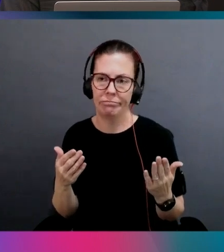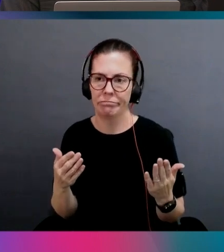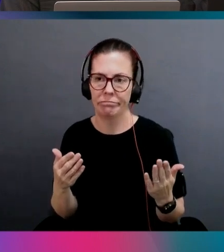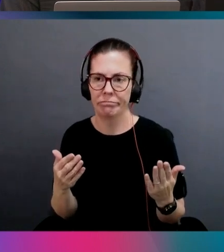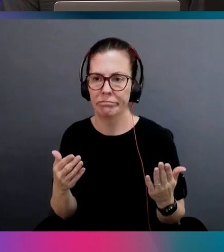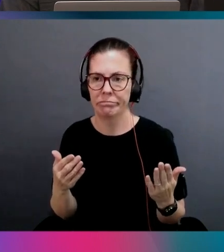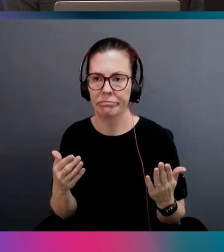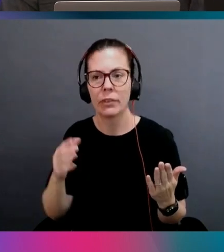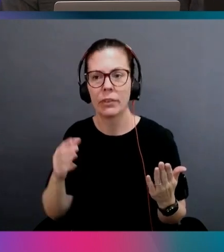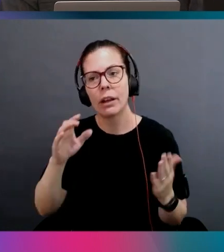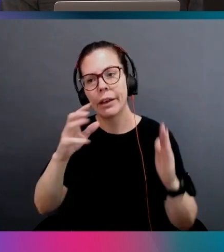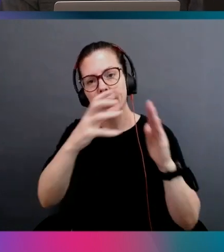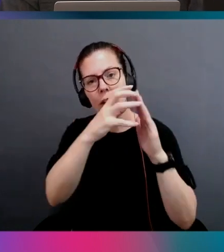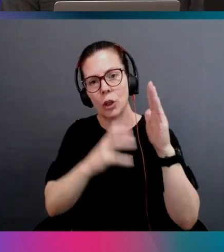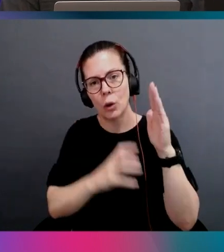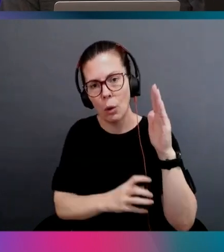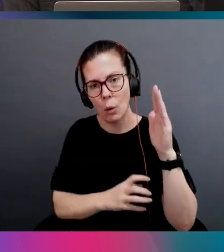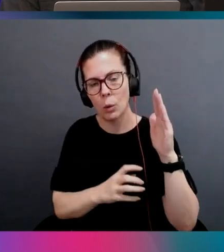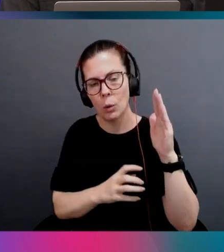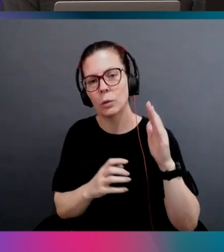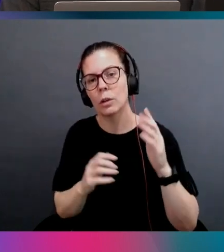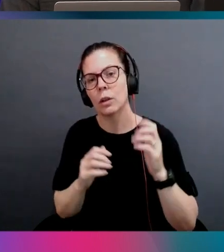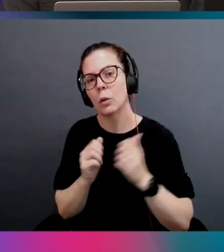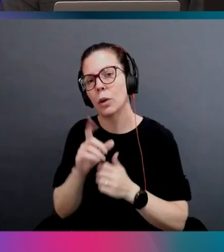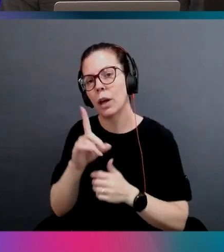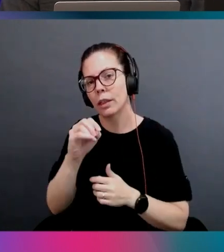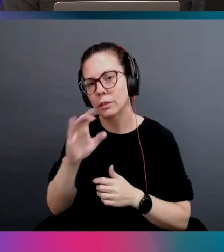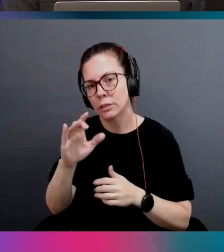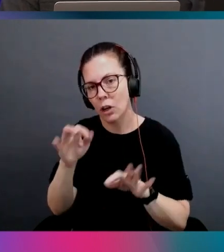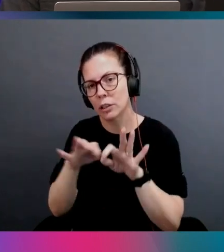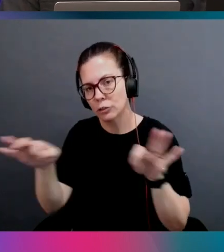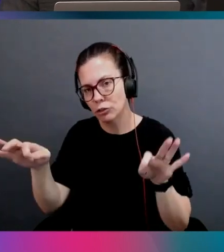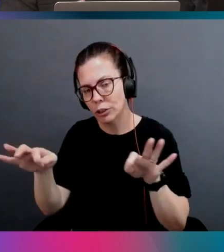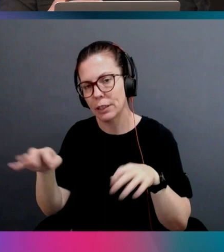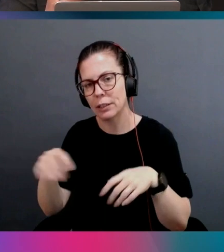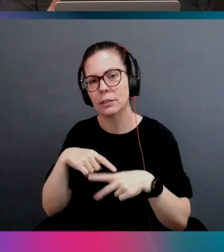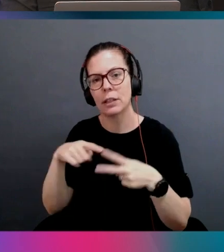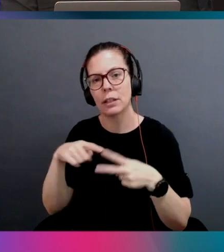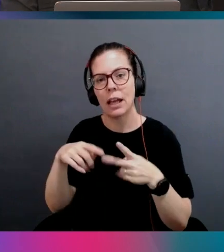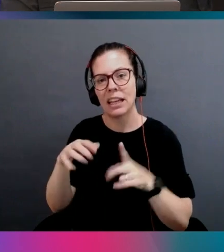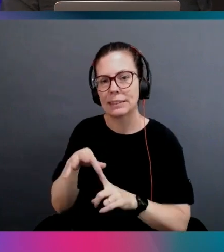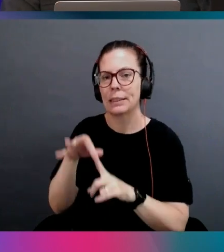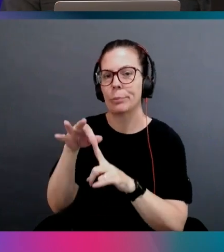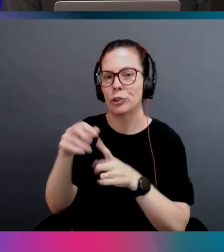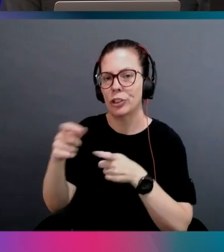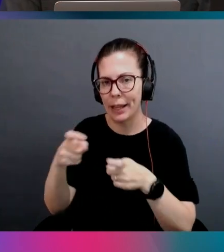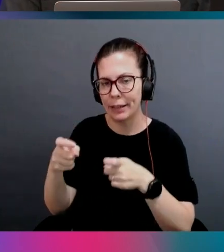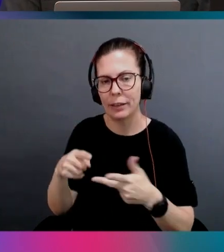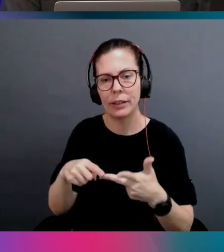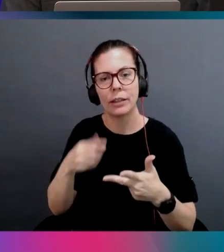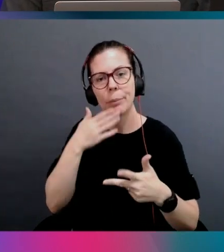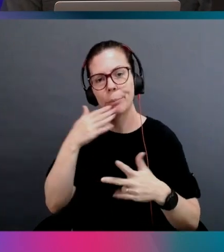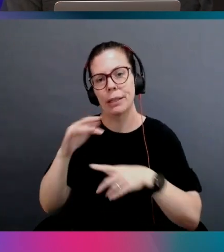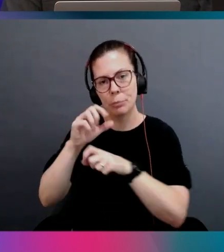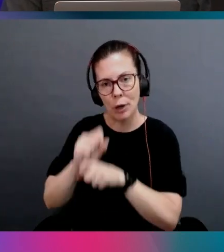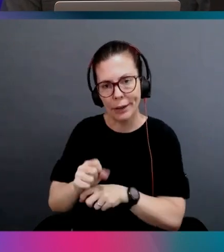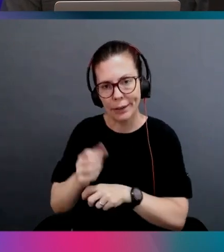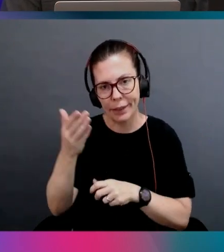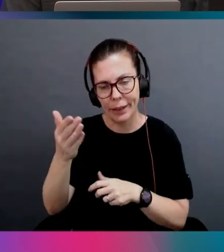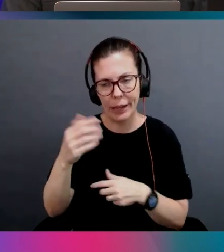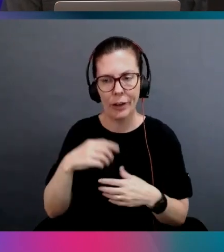the code with the doc strings in there. It has exception handling, so the best practices are also there. So this is